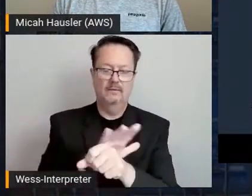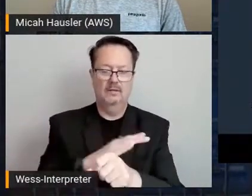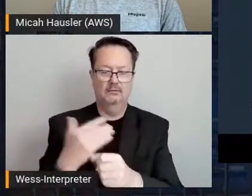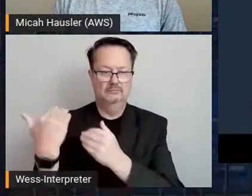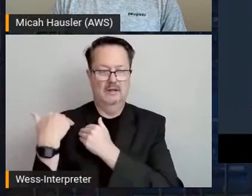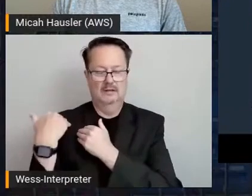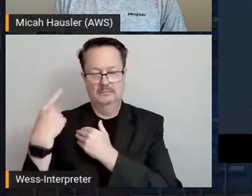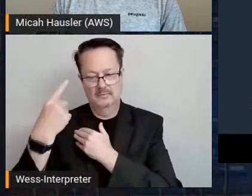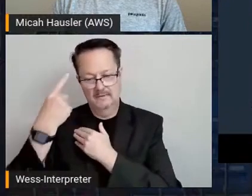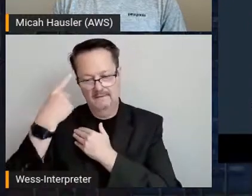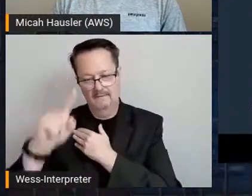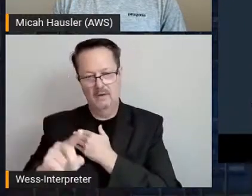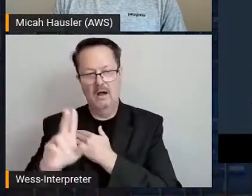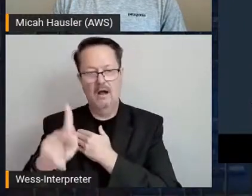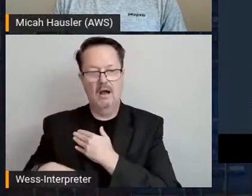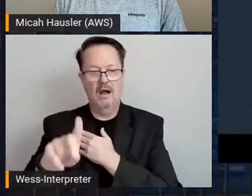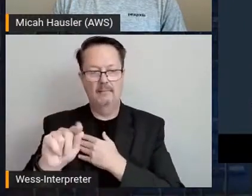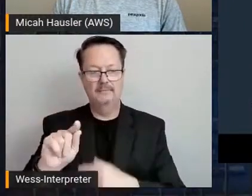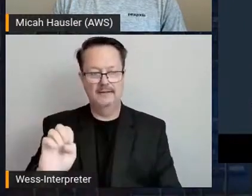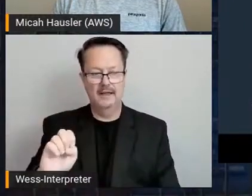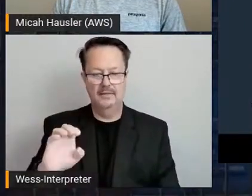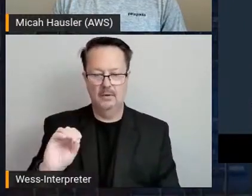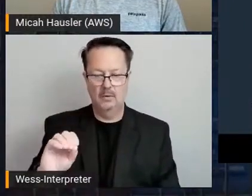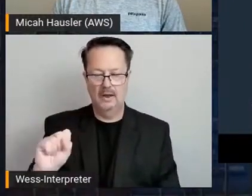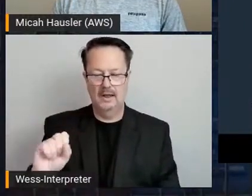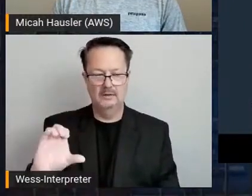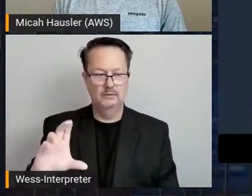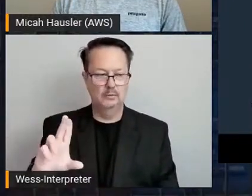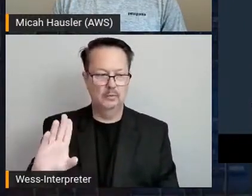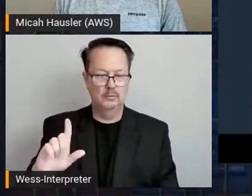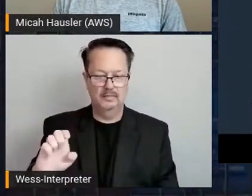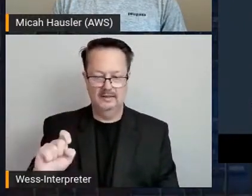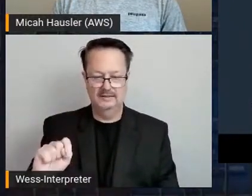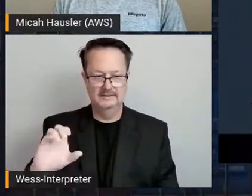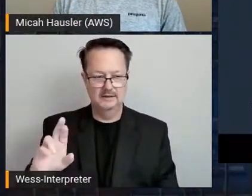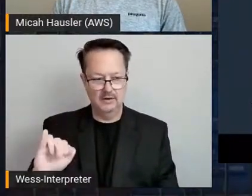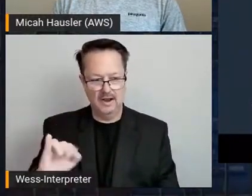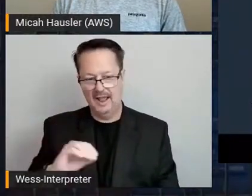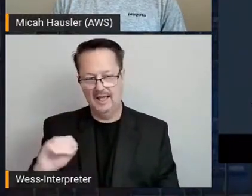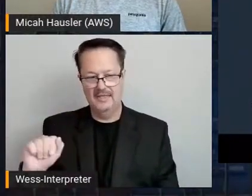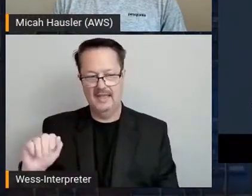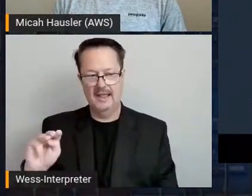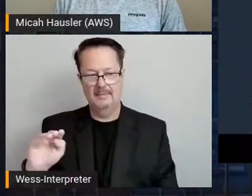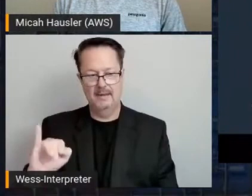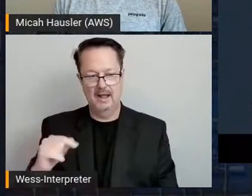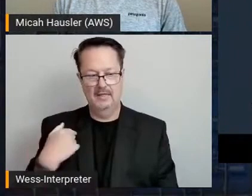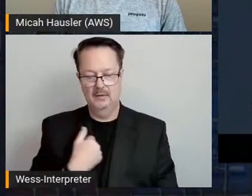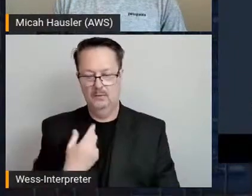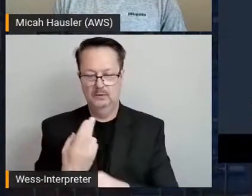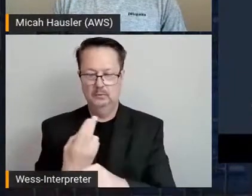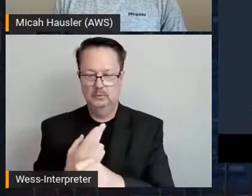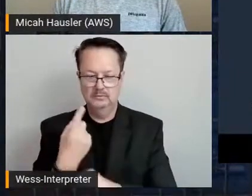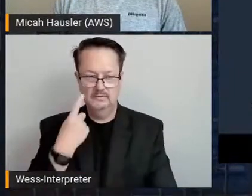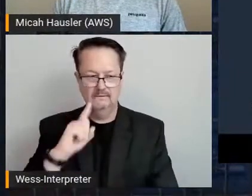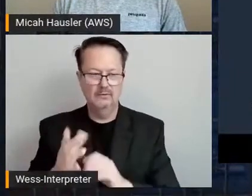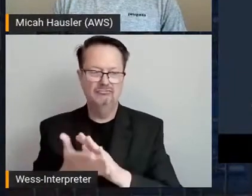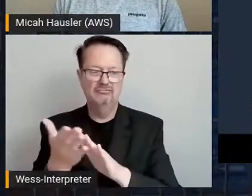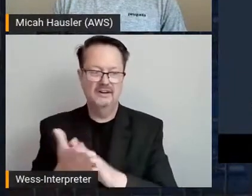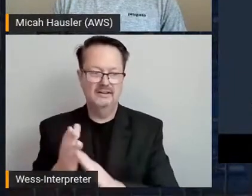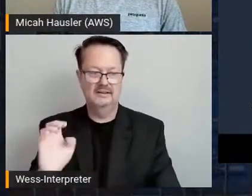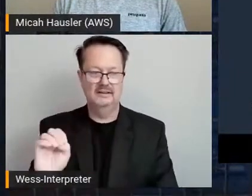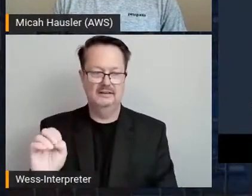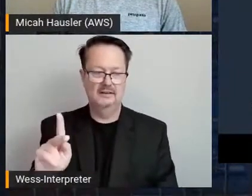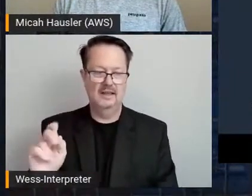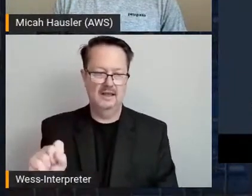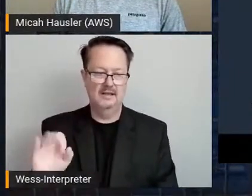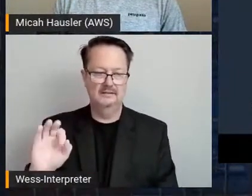for updating the OS kubelet, CRI, and the AMI that we use for running EKS